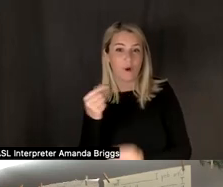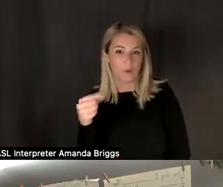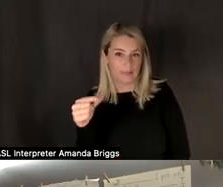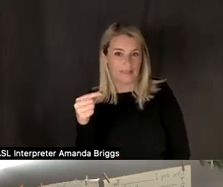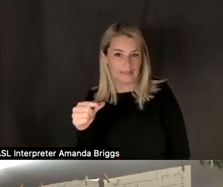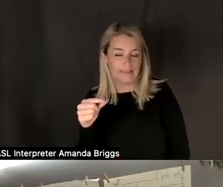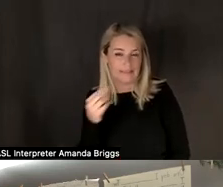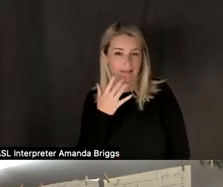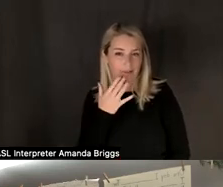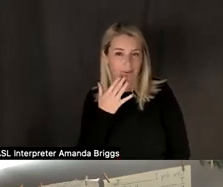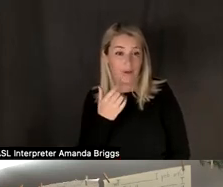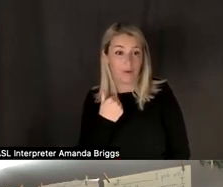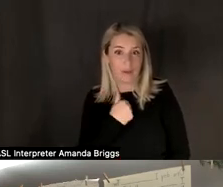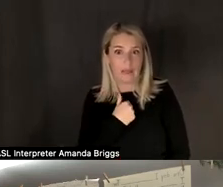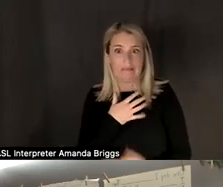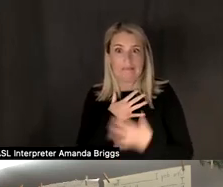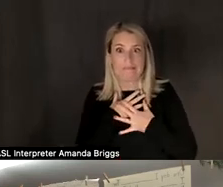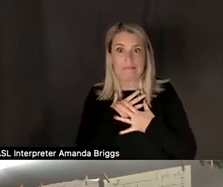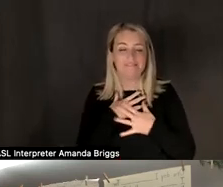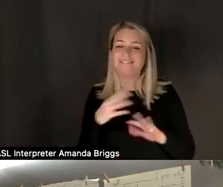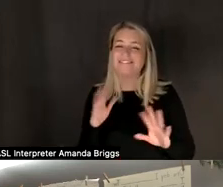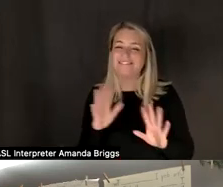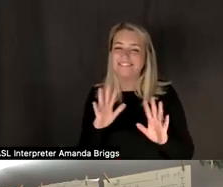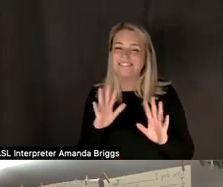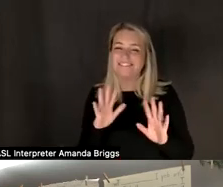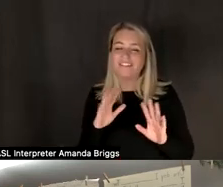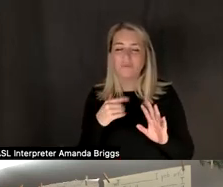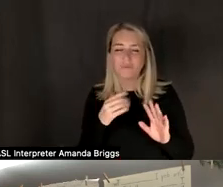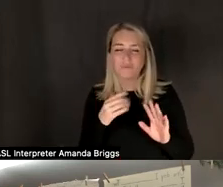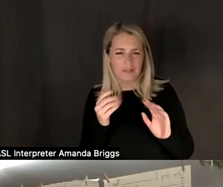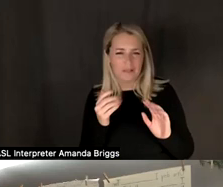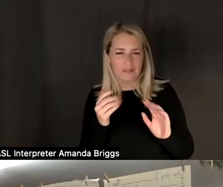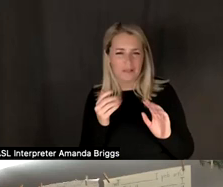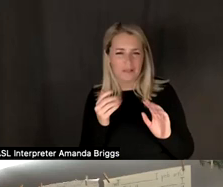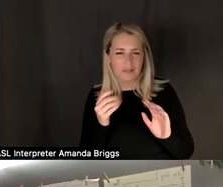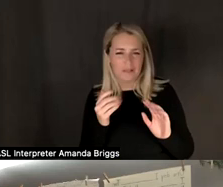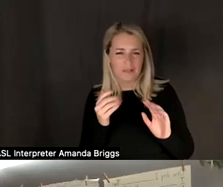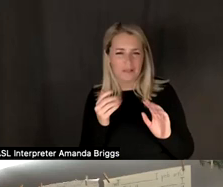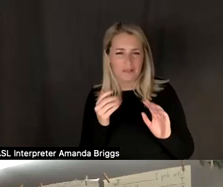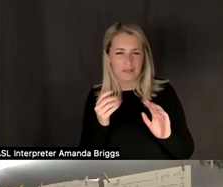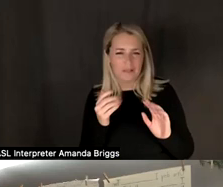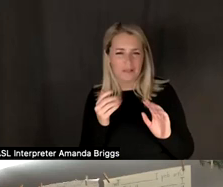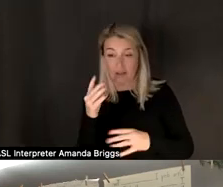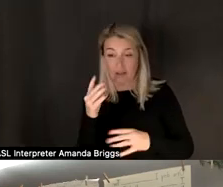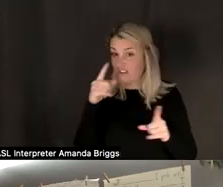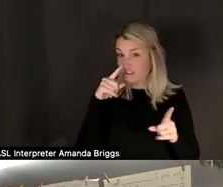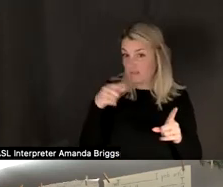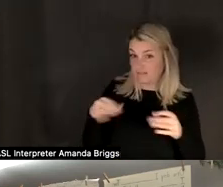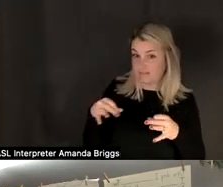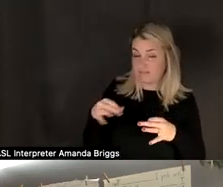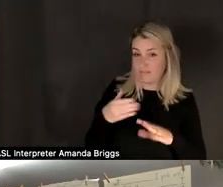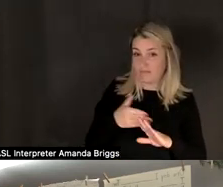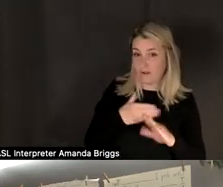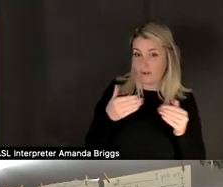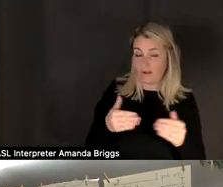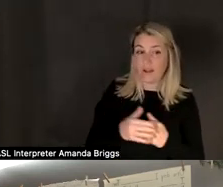to adapt our teaching for this. But then, Can I interject Yeah. one more thing before we go to the Of next course. one? This is the first year that we have collected all